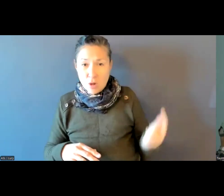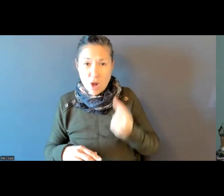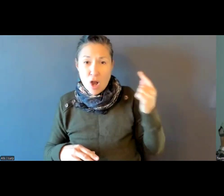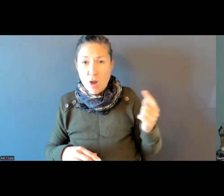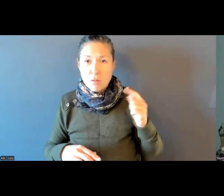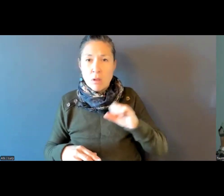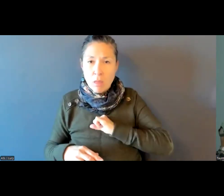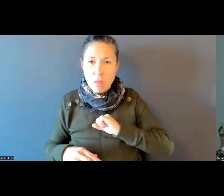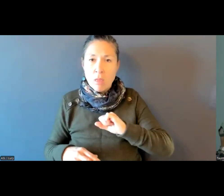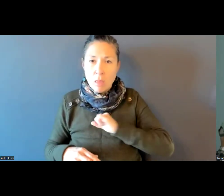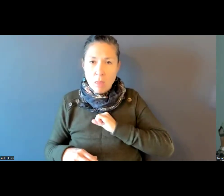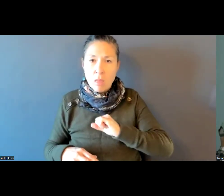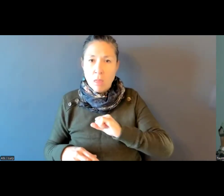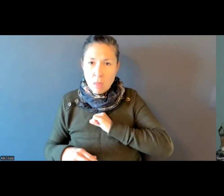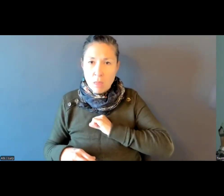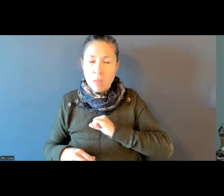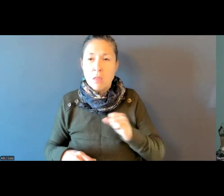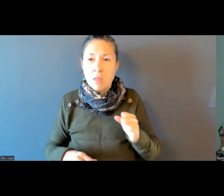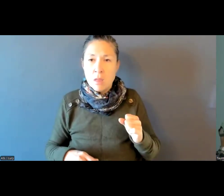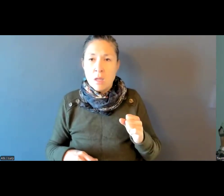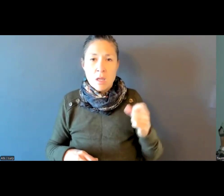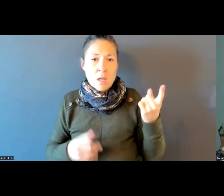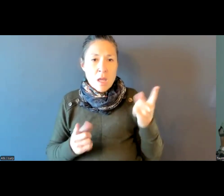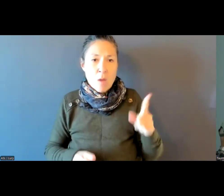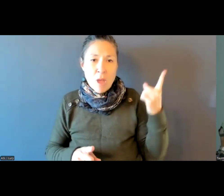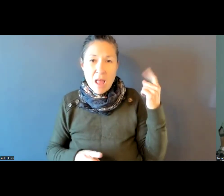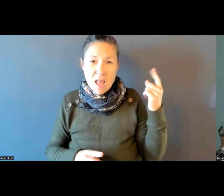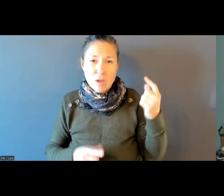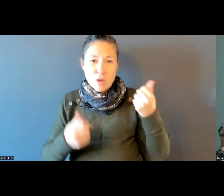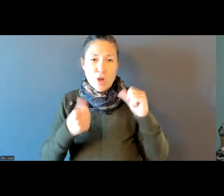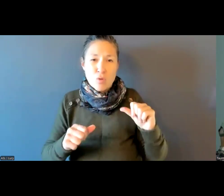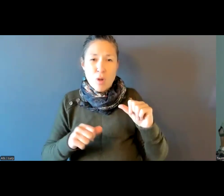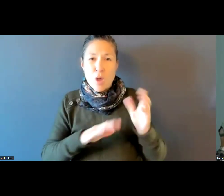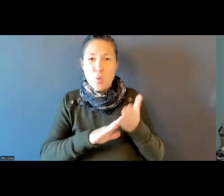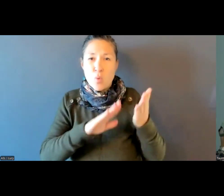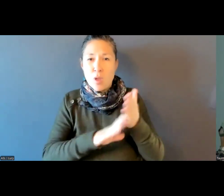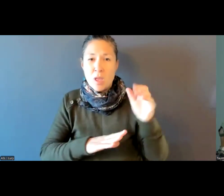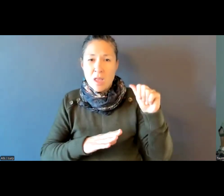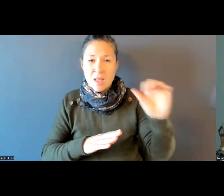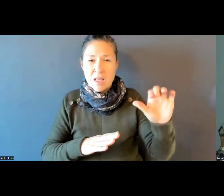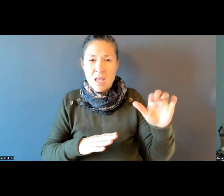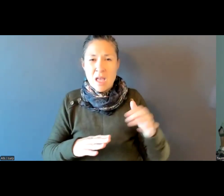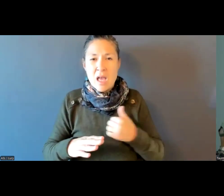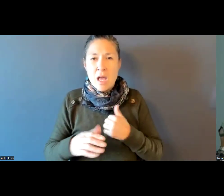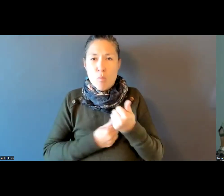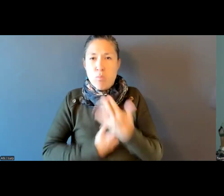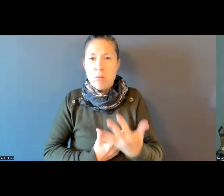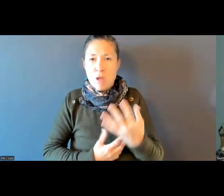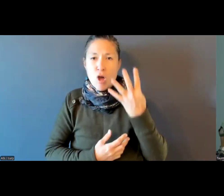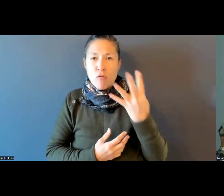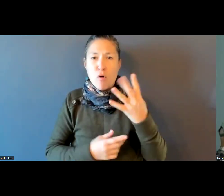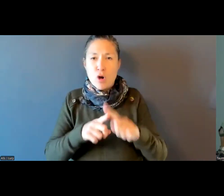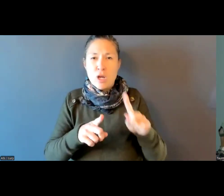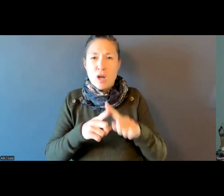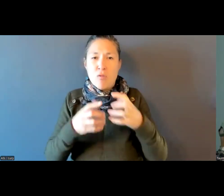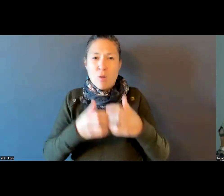cough. I last year tried to run my air conditioner. I burnt out 4 units with the amount